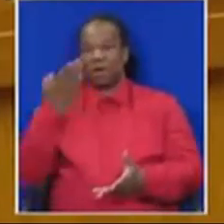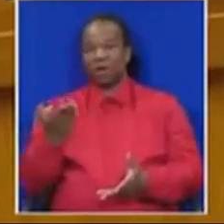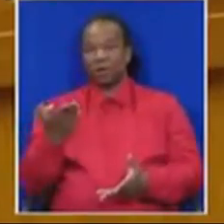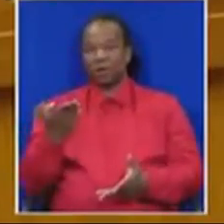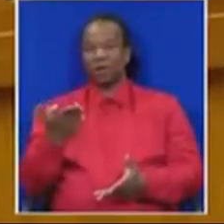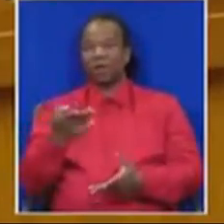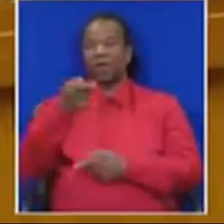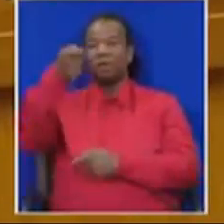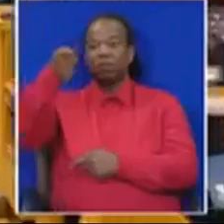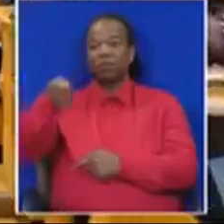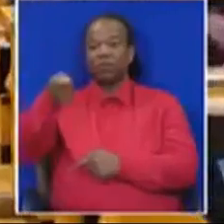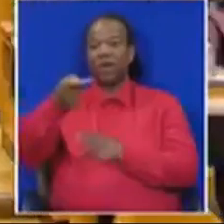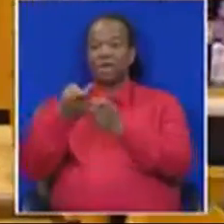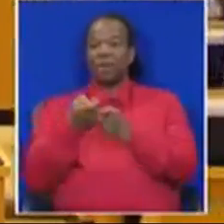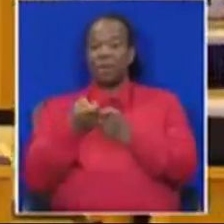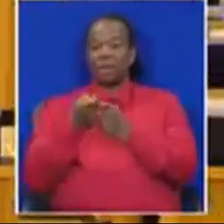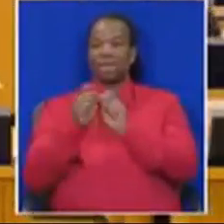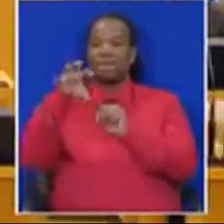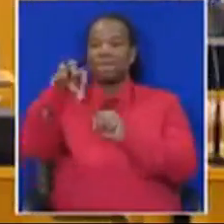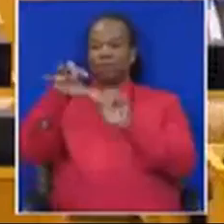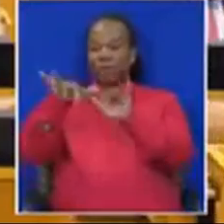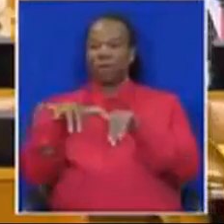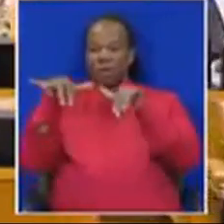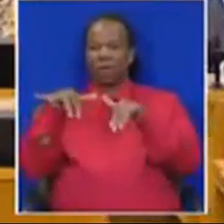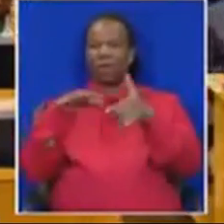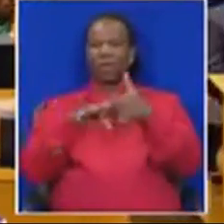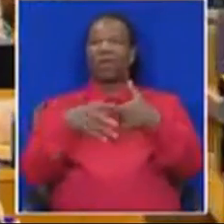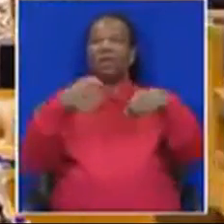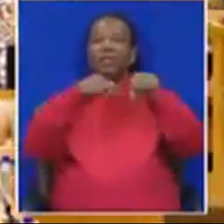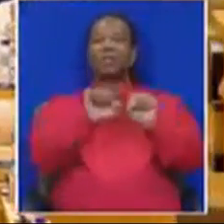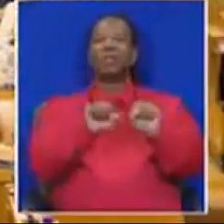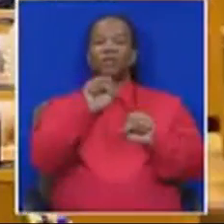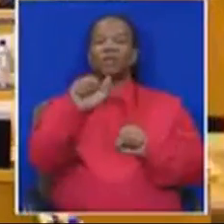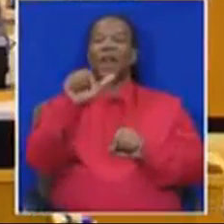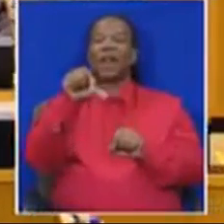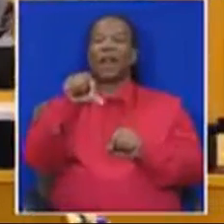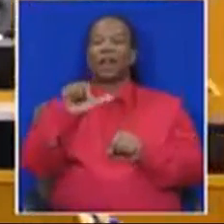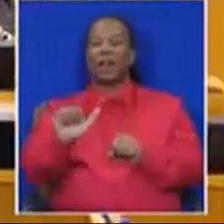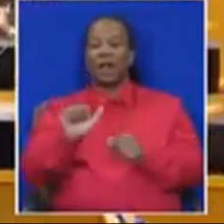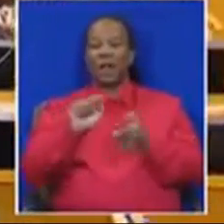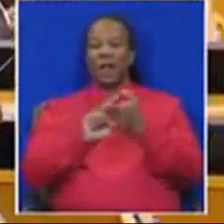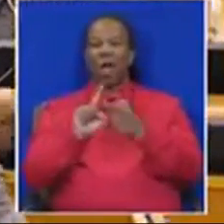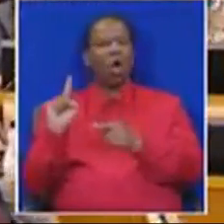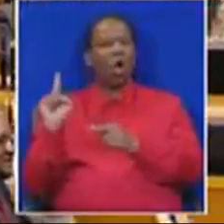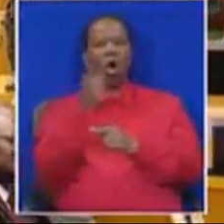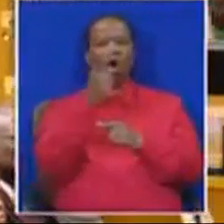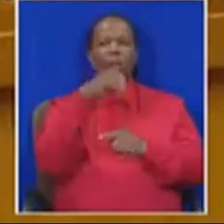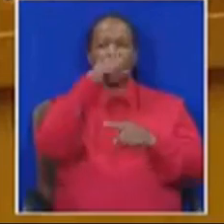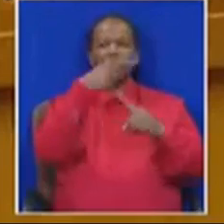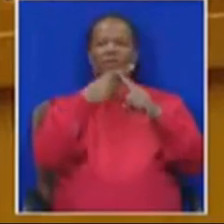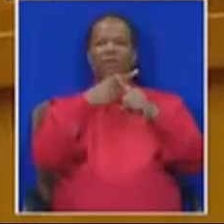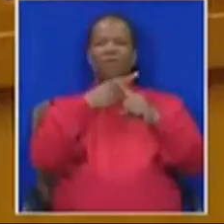speakers of provincial legislatures, chairperson of SALGA, and all executive mayors